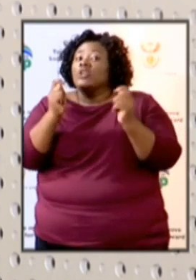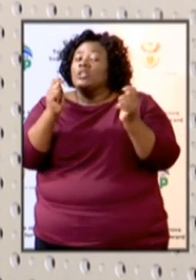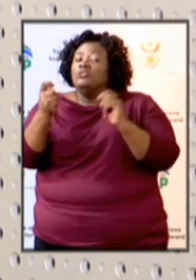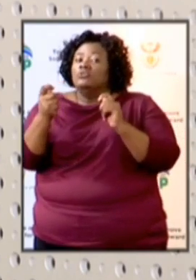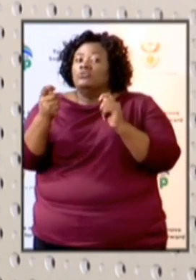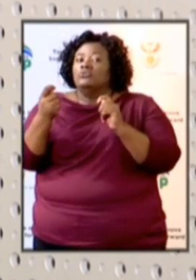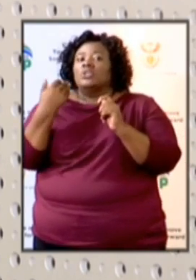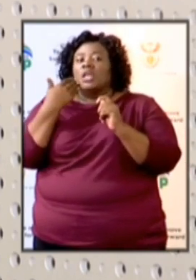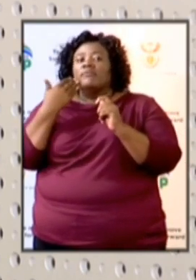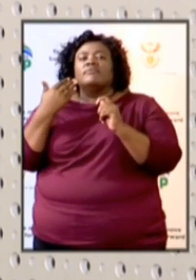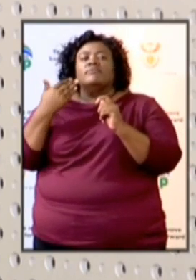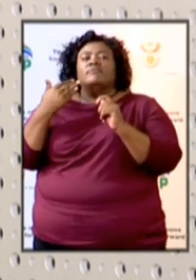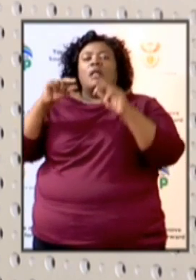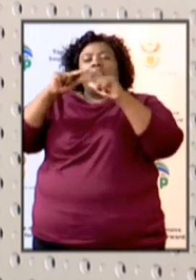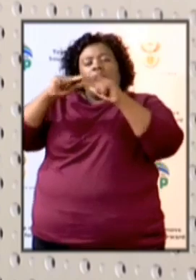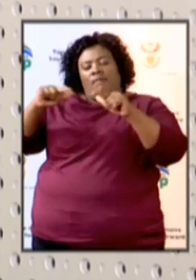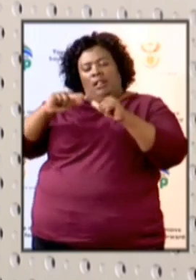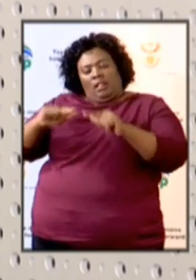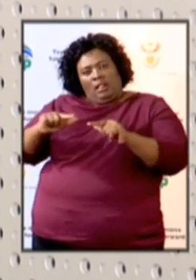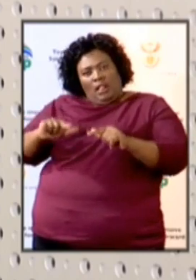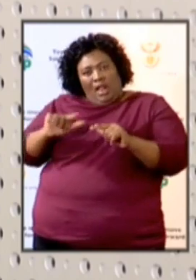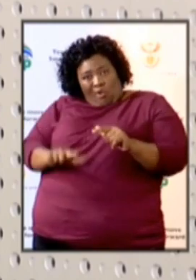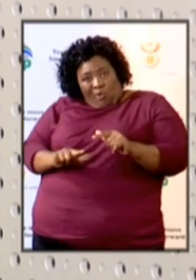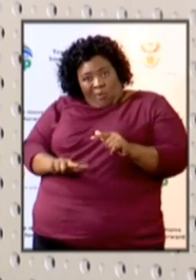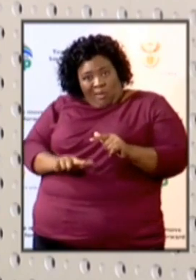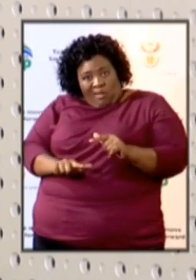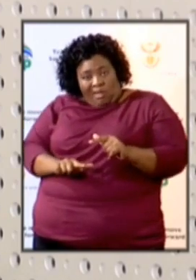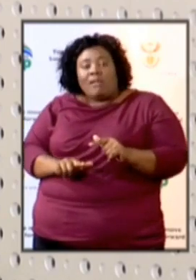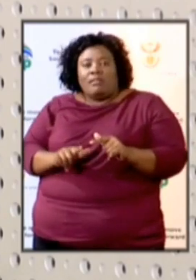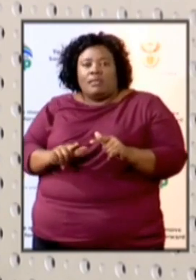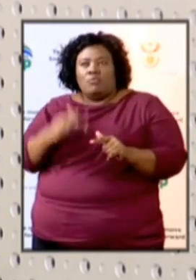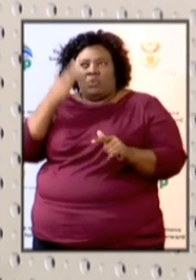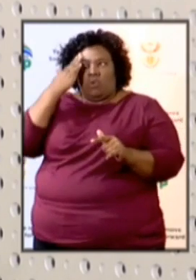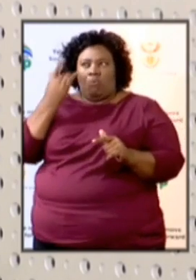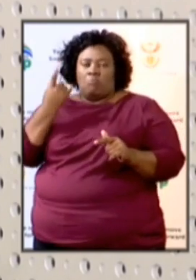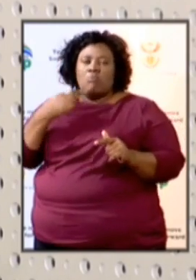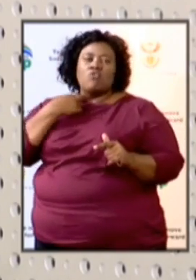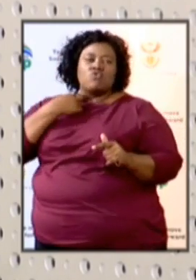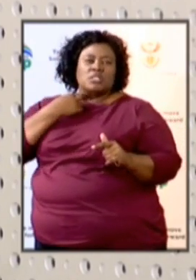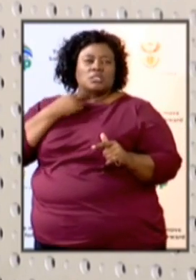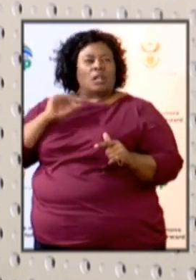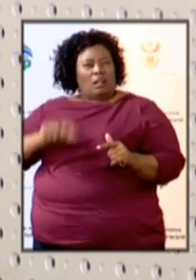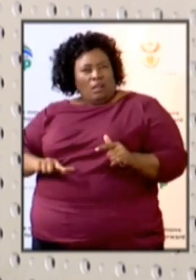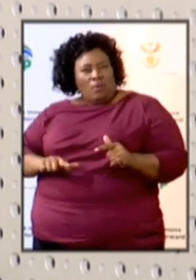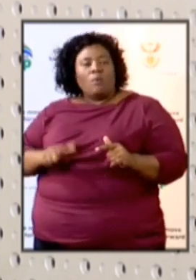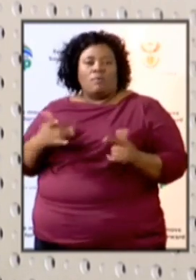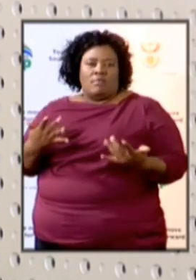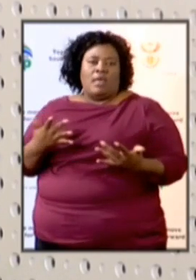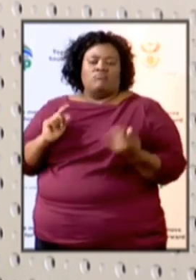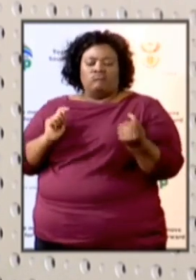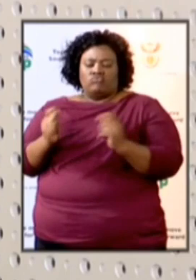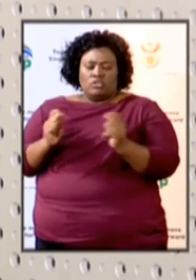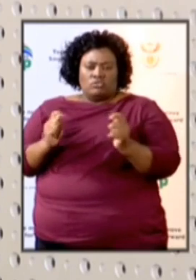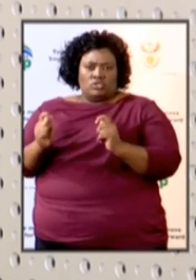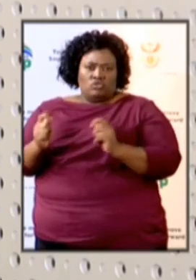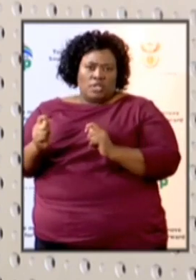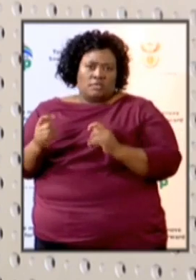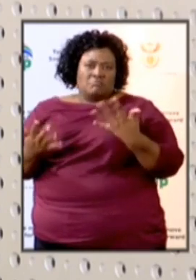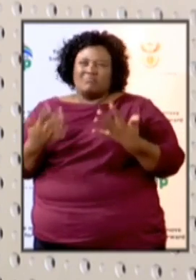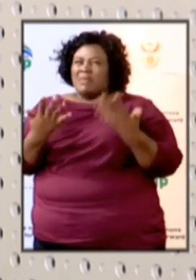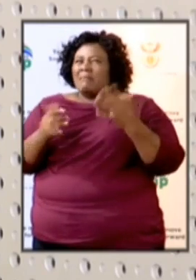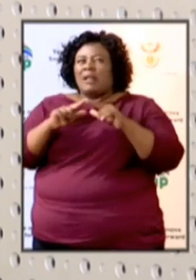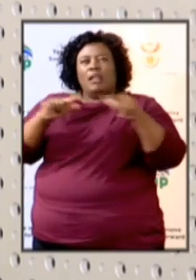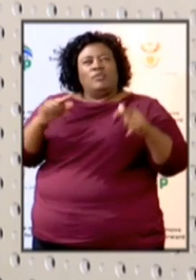lower levels, where we say the risk is now lower. Maybe level 2,